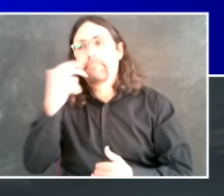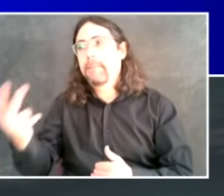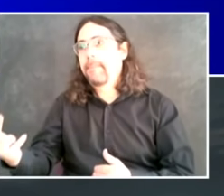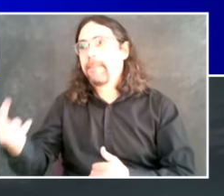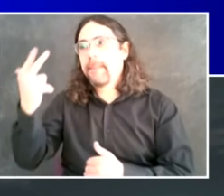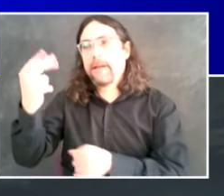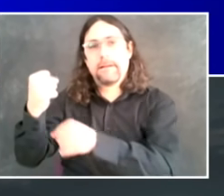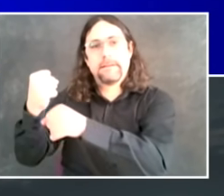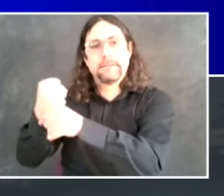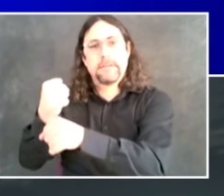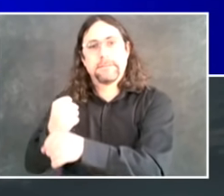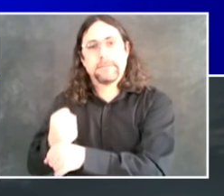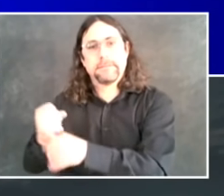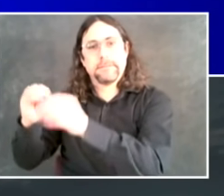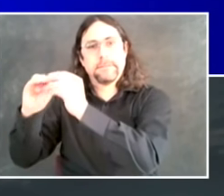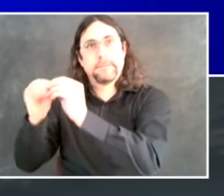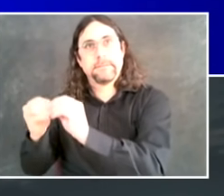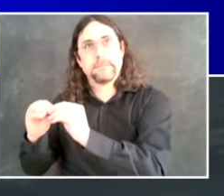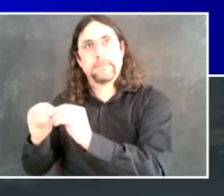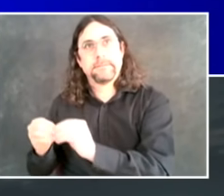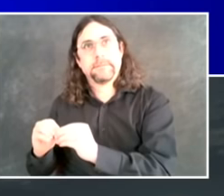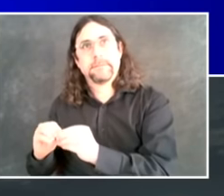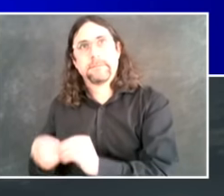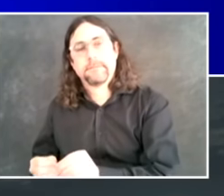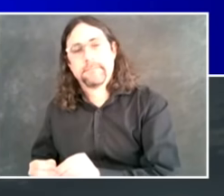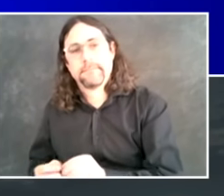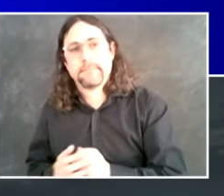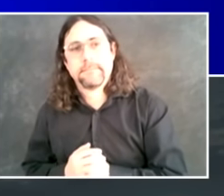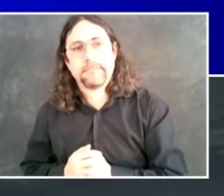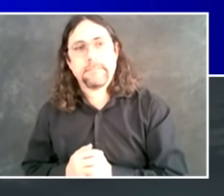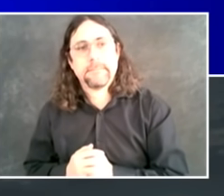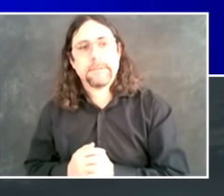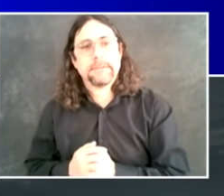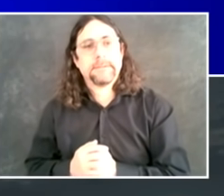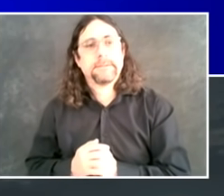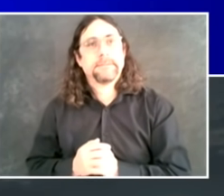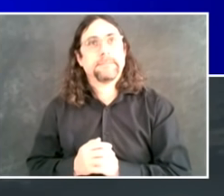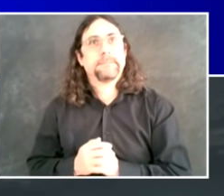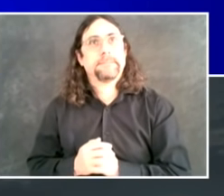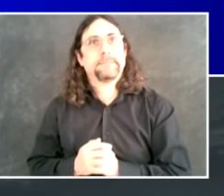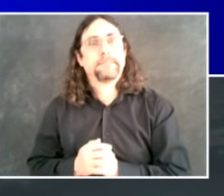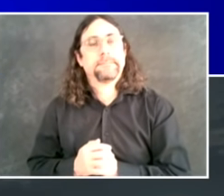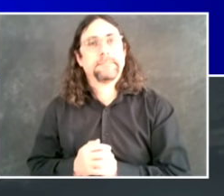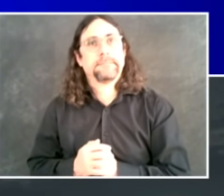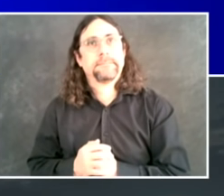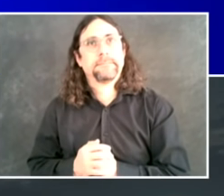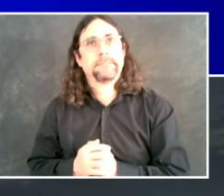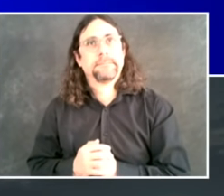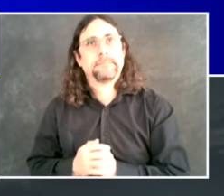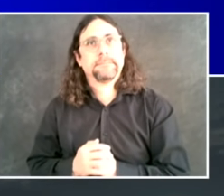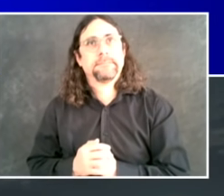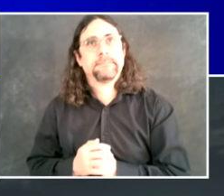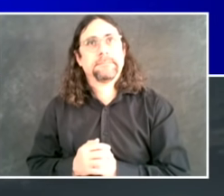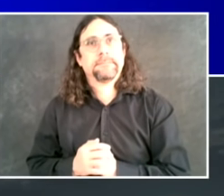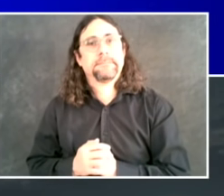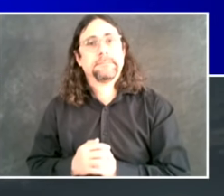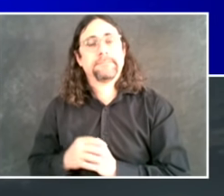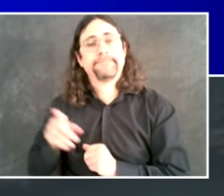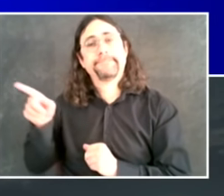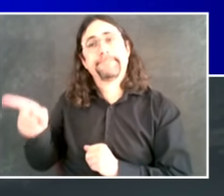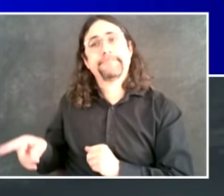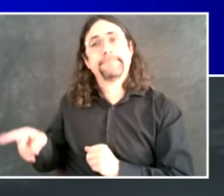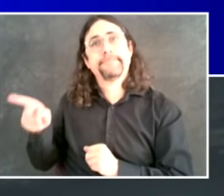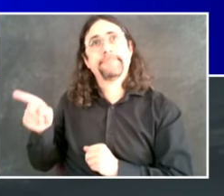the reality of these indicators is what's going to determine our future and directly relates to all you do.